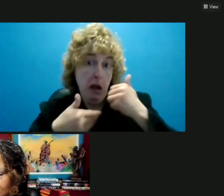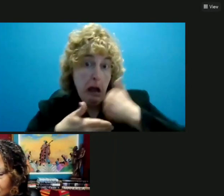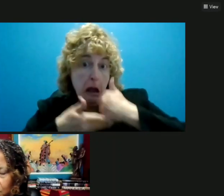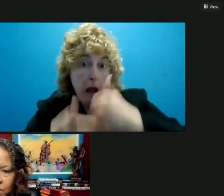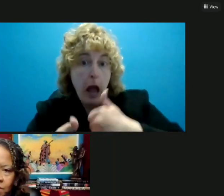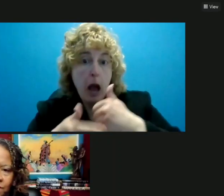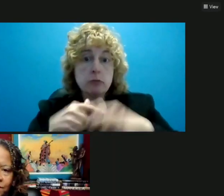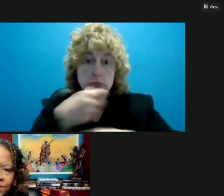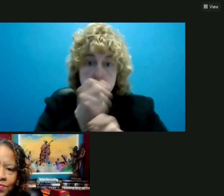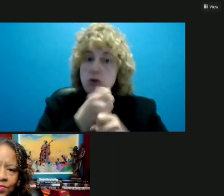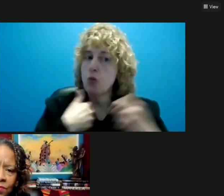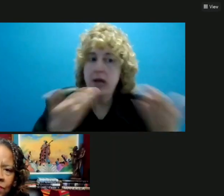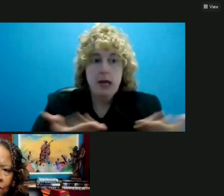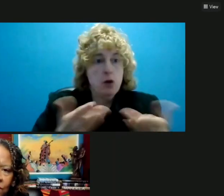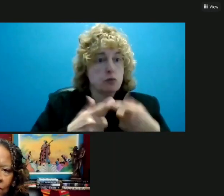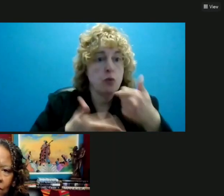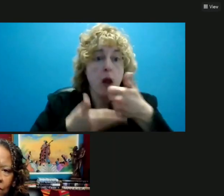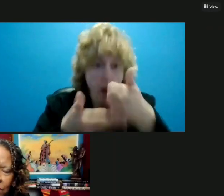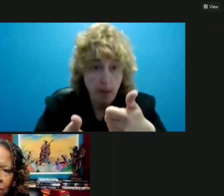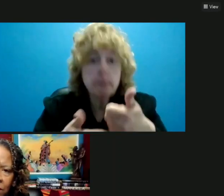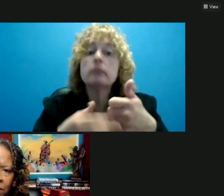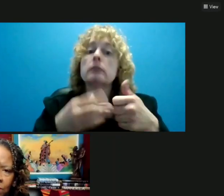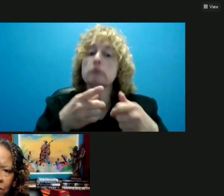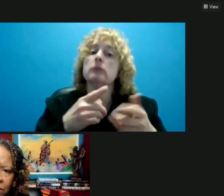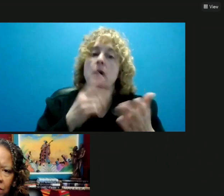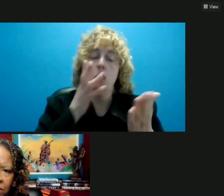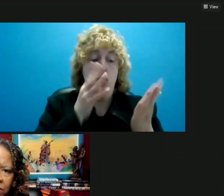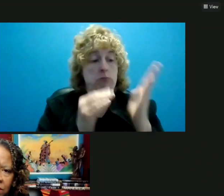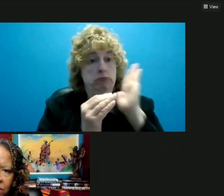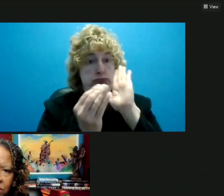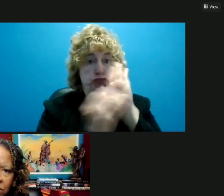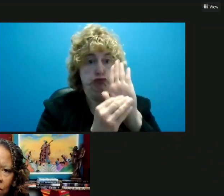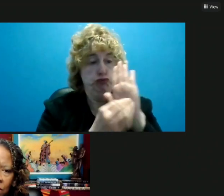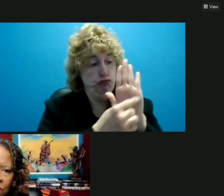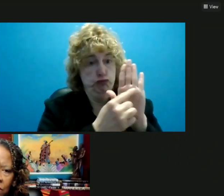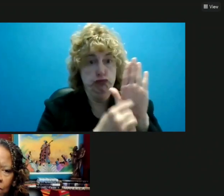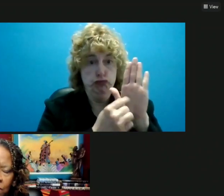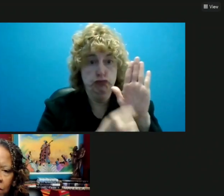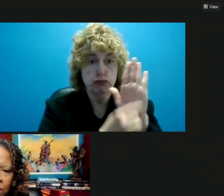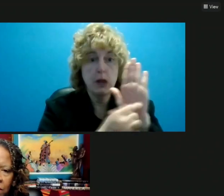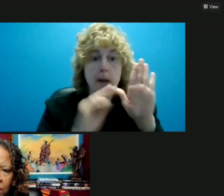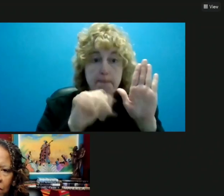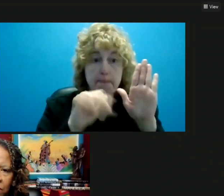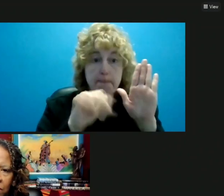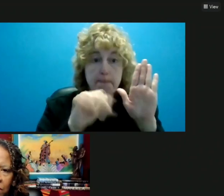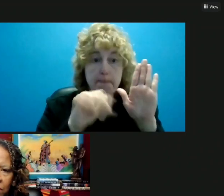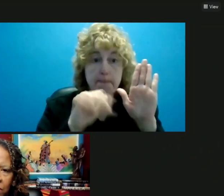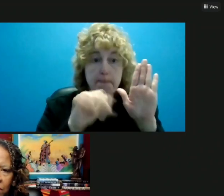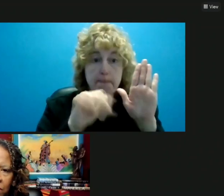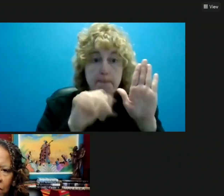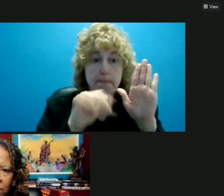are ready to help you. And my goal in here is to make you inspired and all so you come to us.